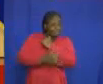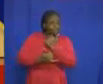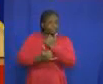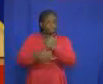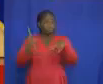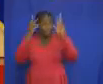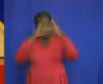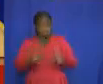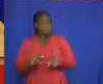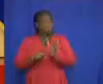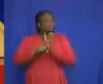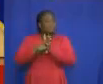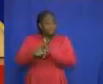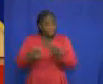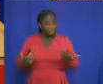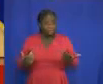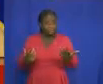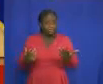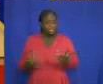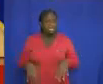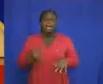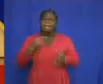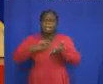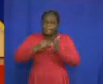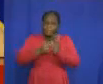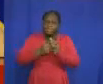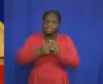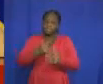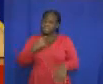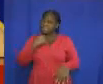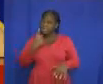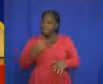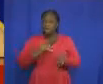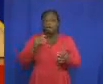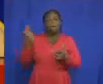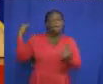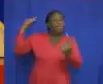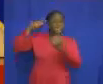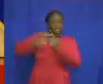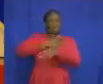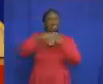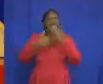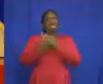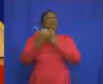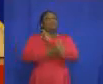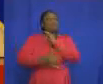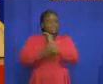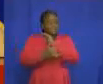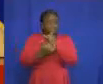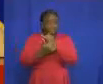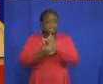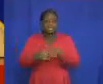of the virus is a testament to the fact that until all countries have rid themselves